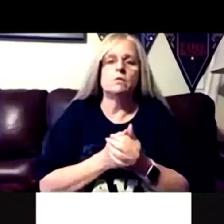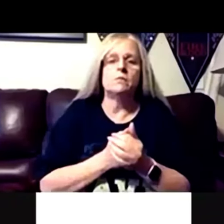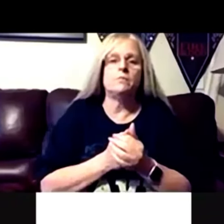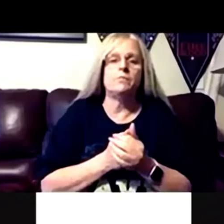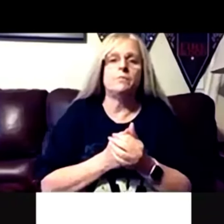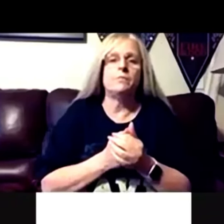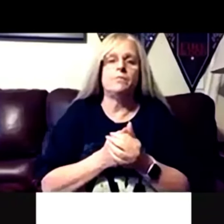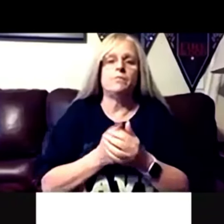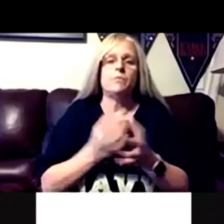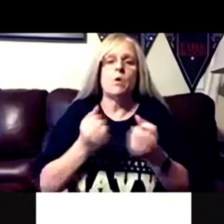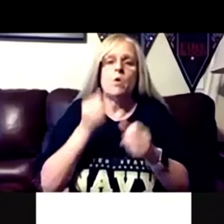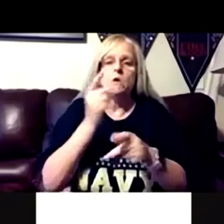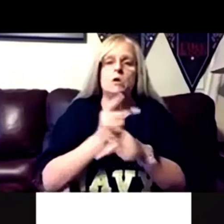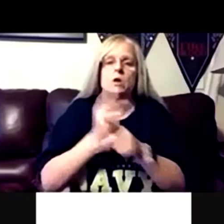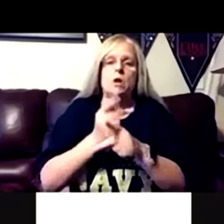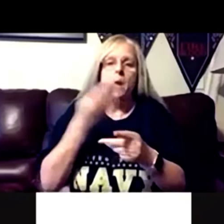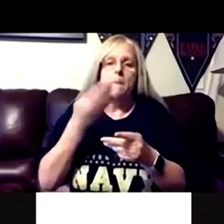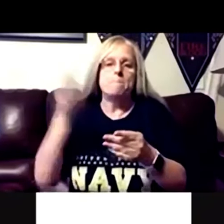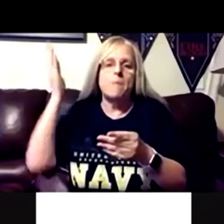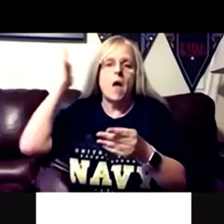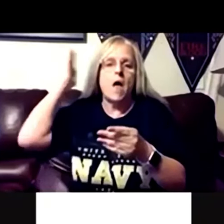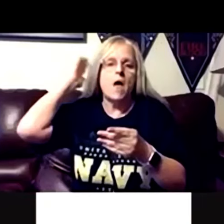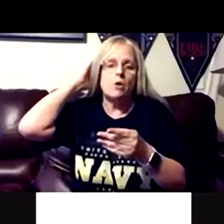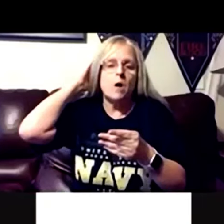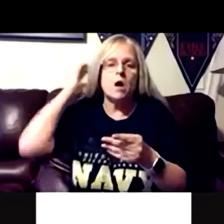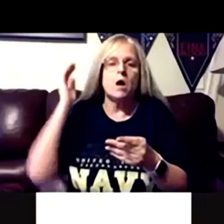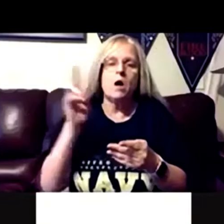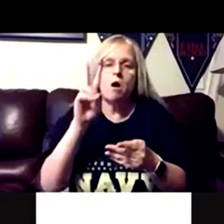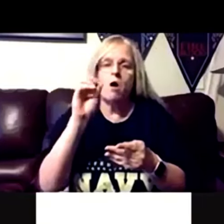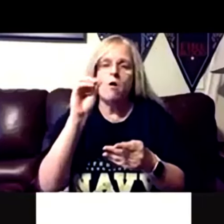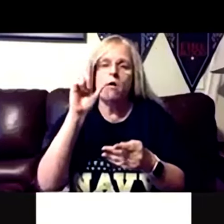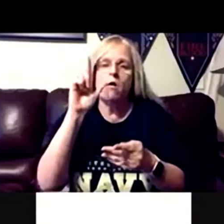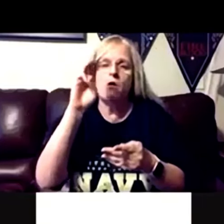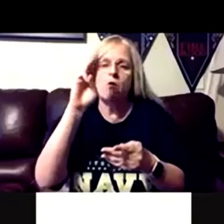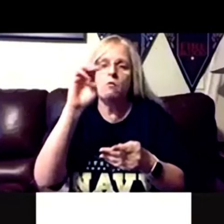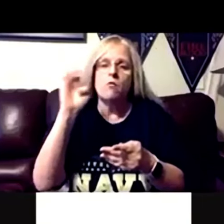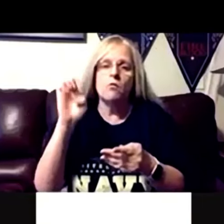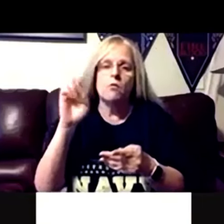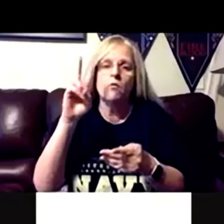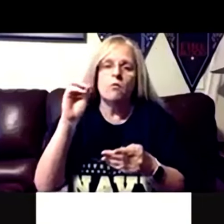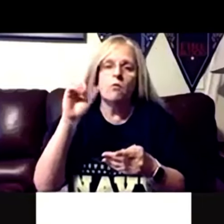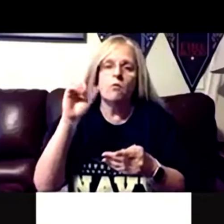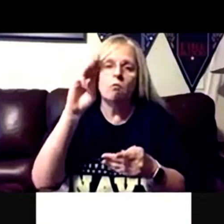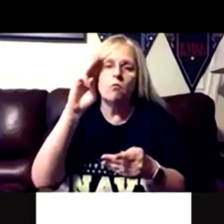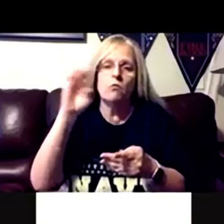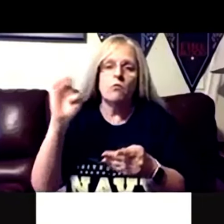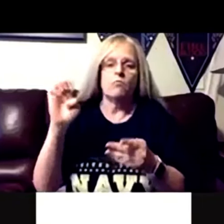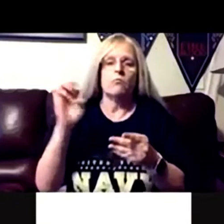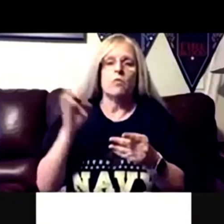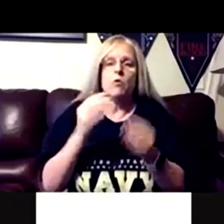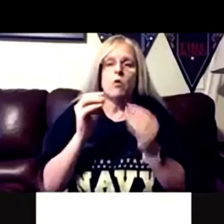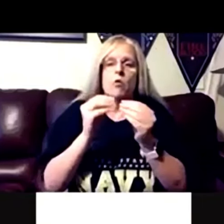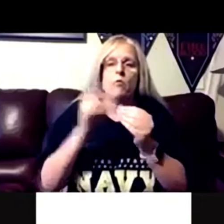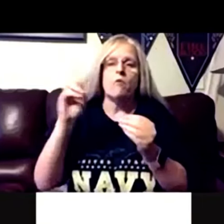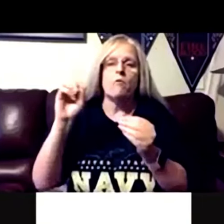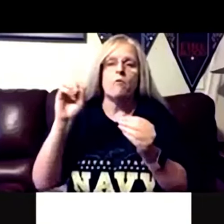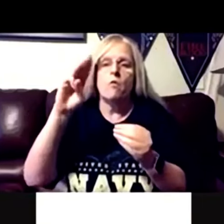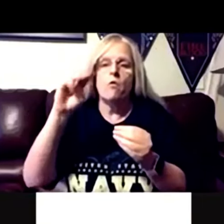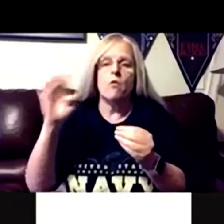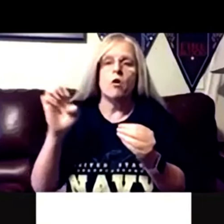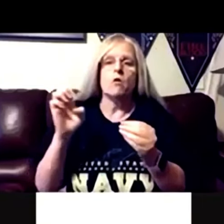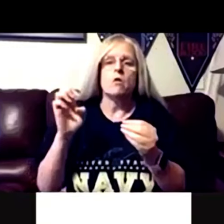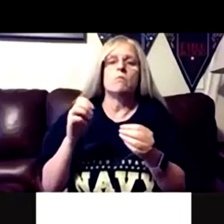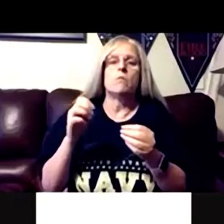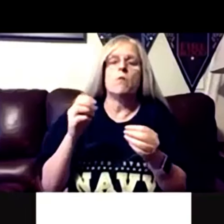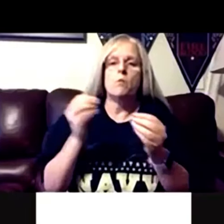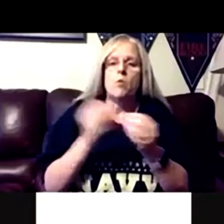I want you to keep in the back of your mind, volume, volume, volume, because the more volume that you and I get, the more we get